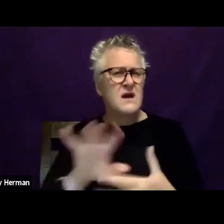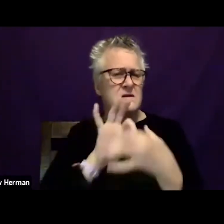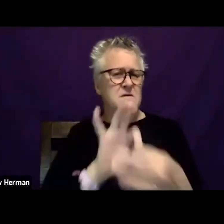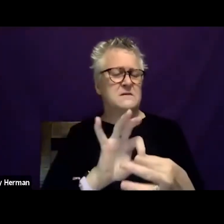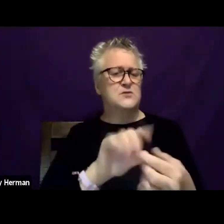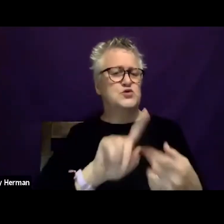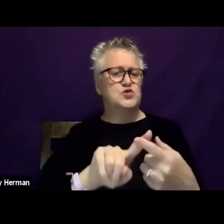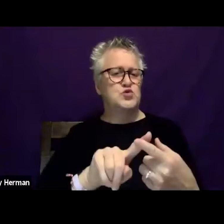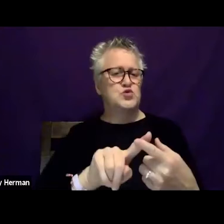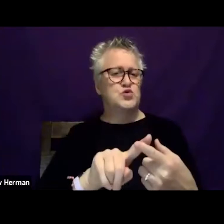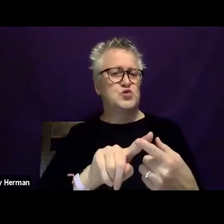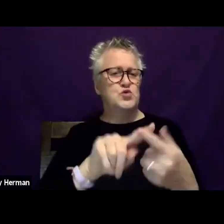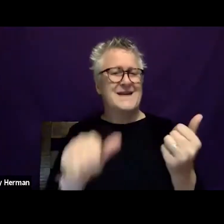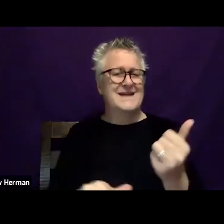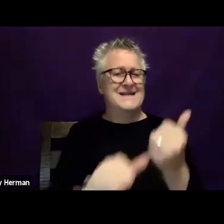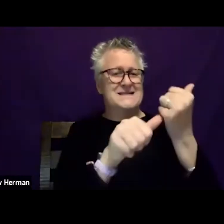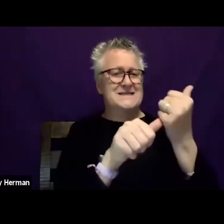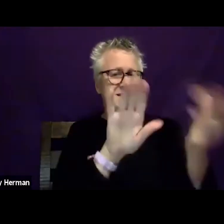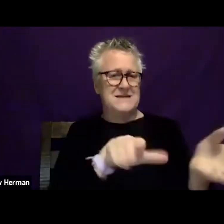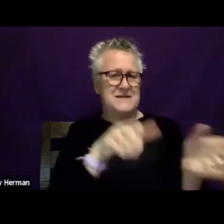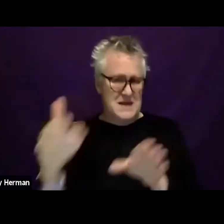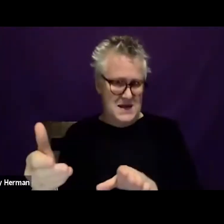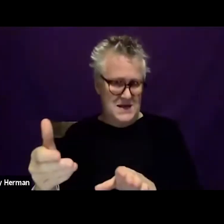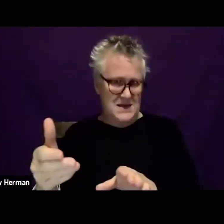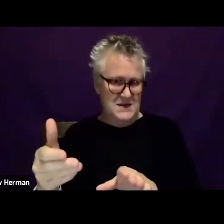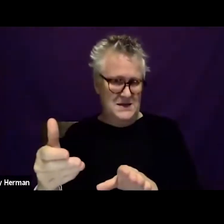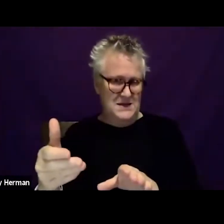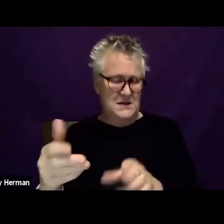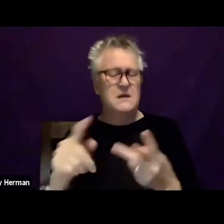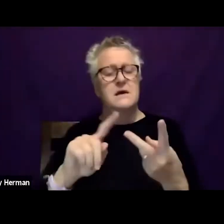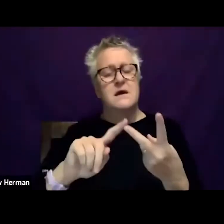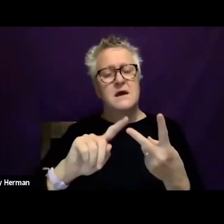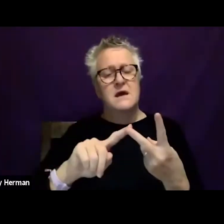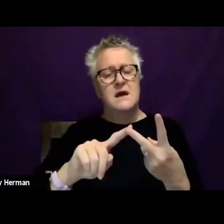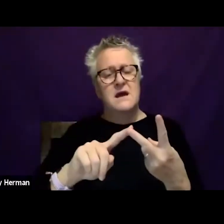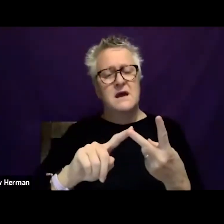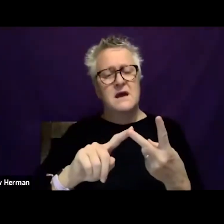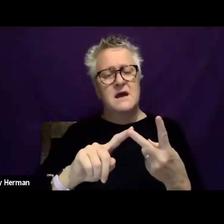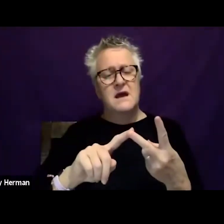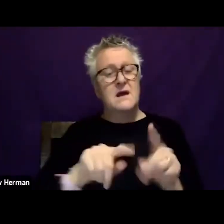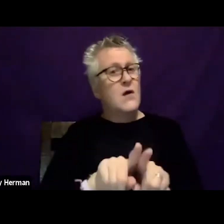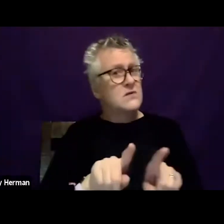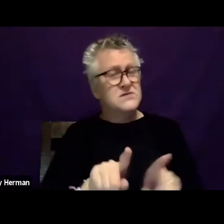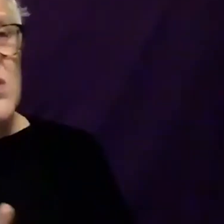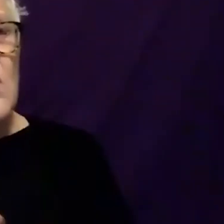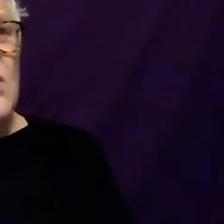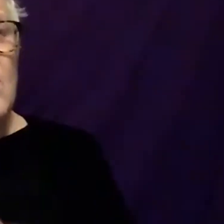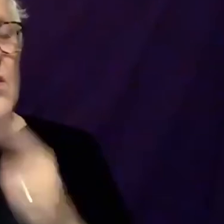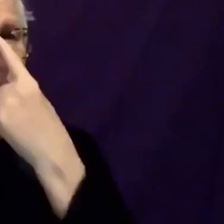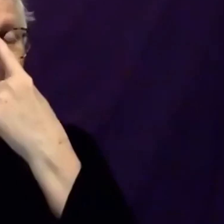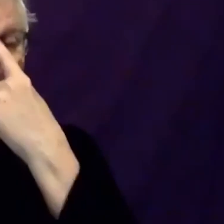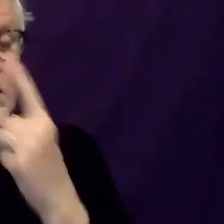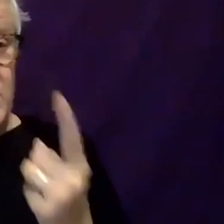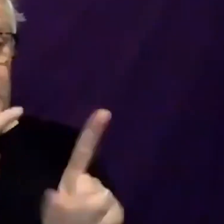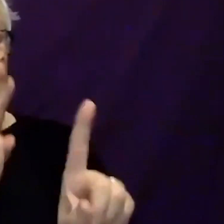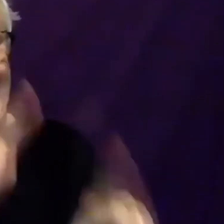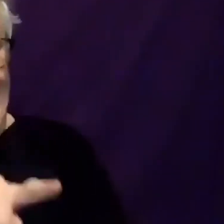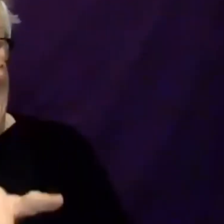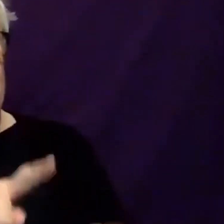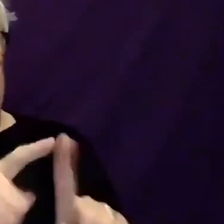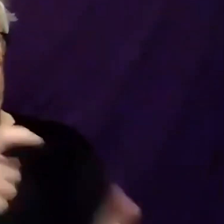and also the reaction of disabled people in the UK to what's happening in Canada as